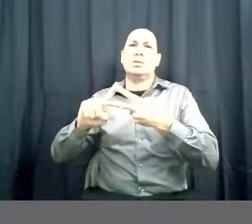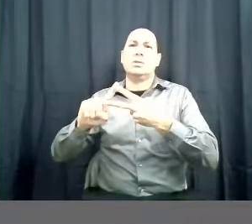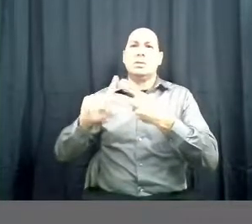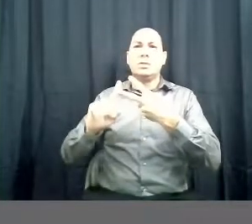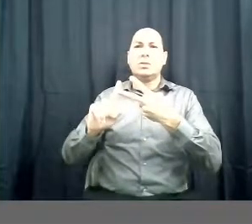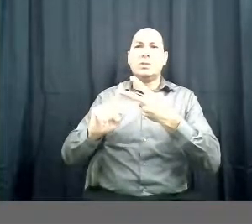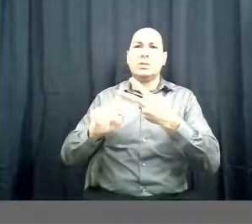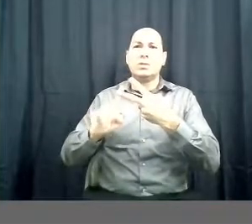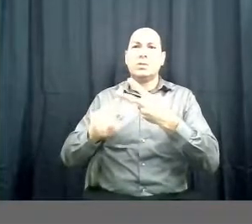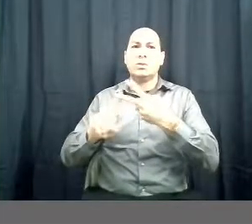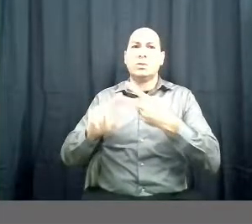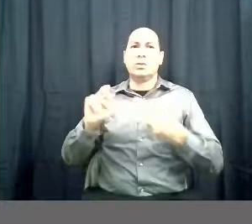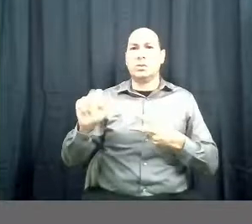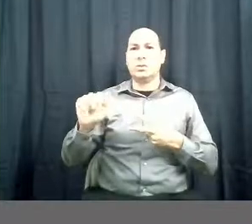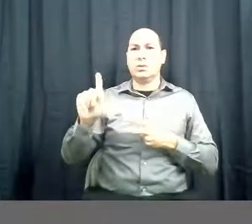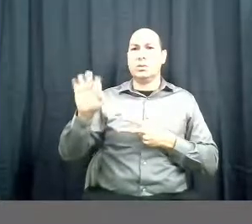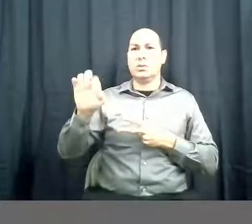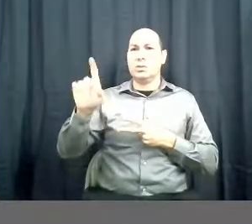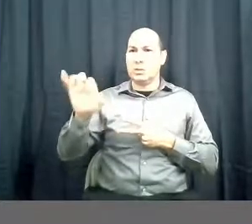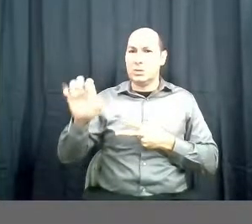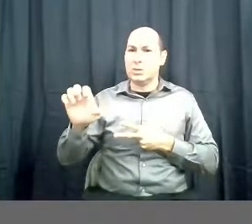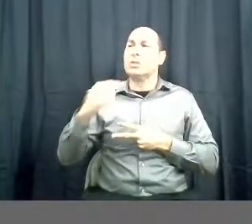Natalie said, I'd like to hear your answer to this, Adam.